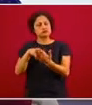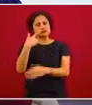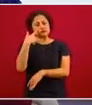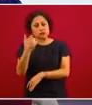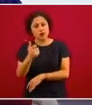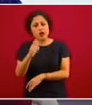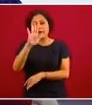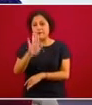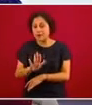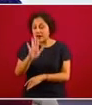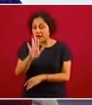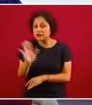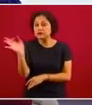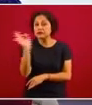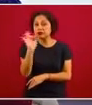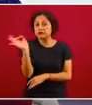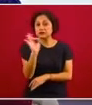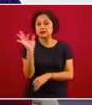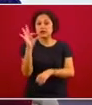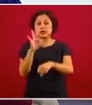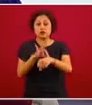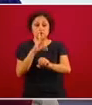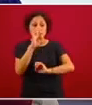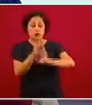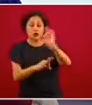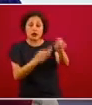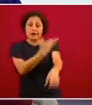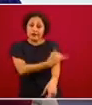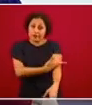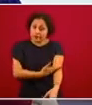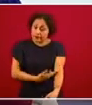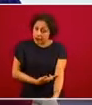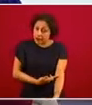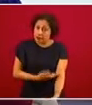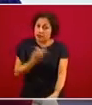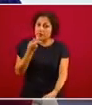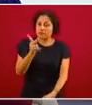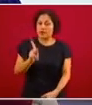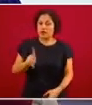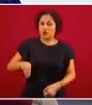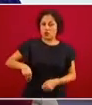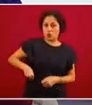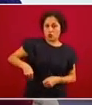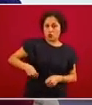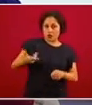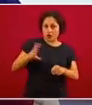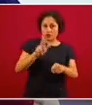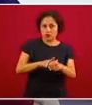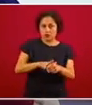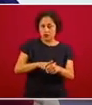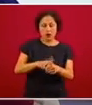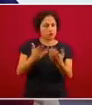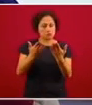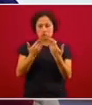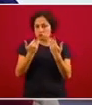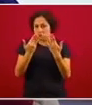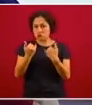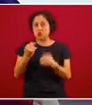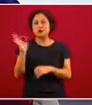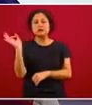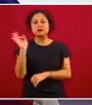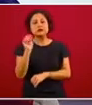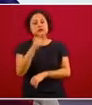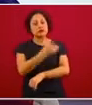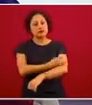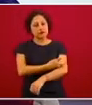So this comparison between the fatality rate per state could be related to this